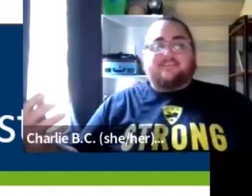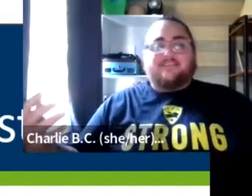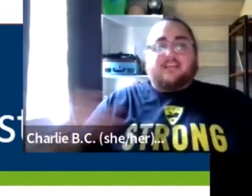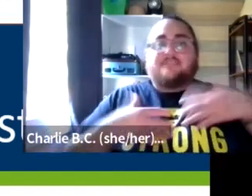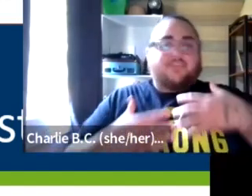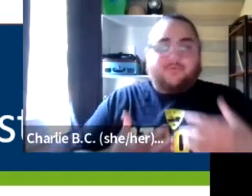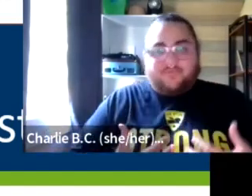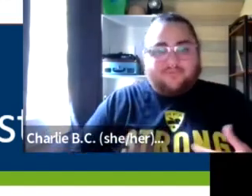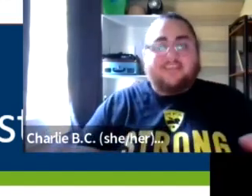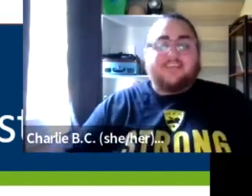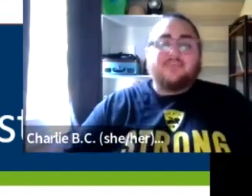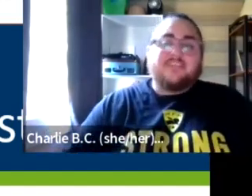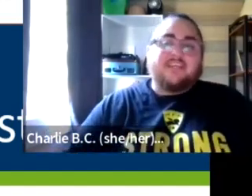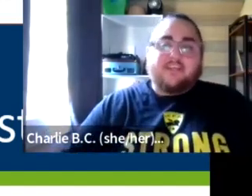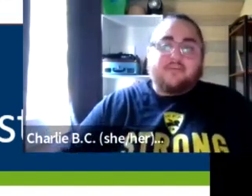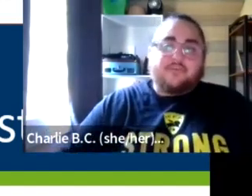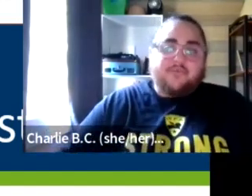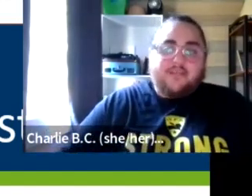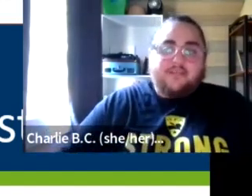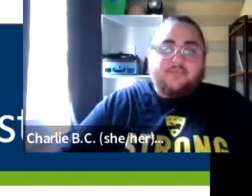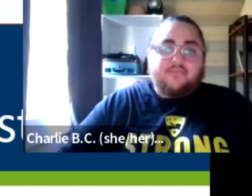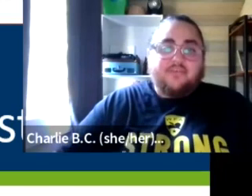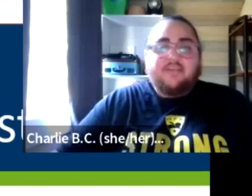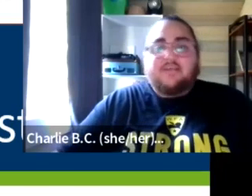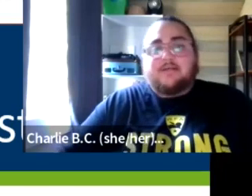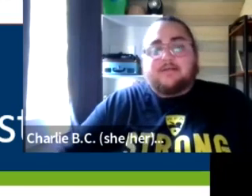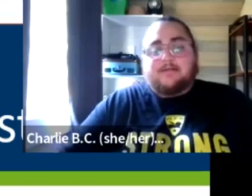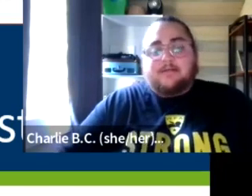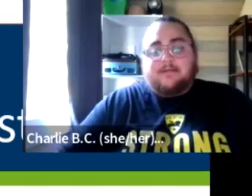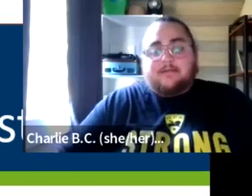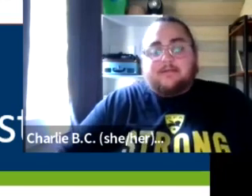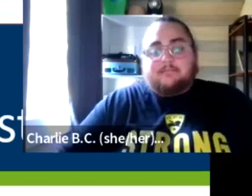that loves you, right? And who's taking care of you, and who's